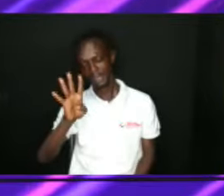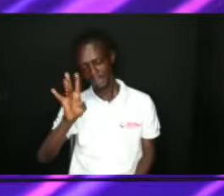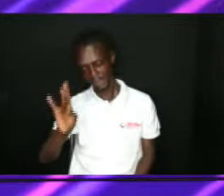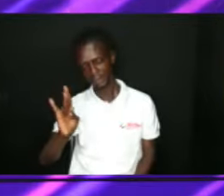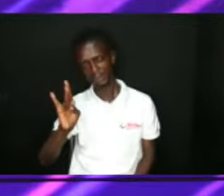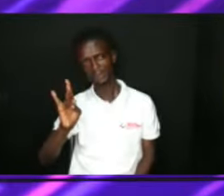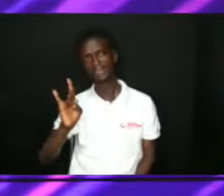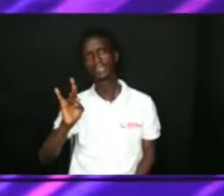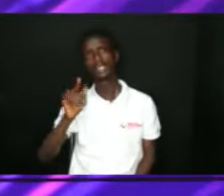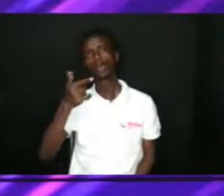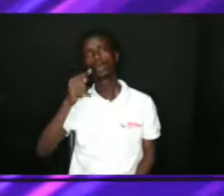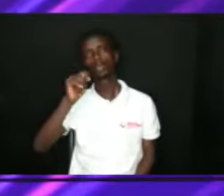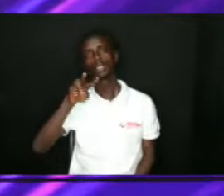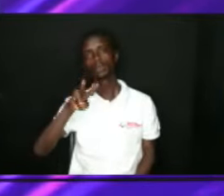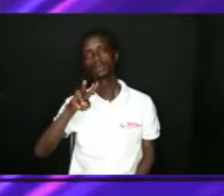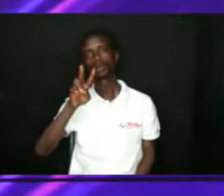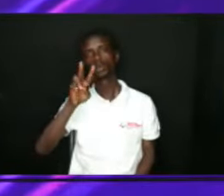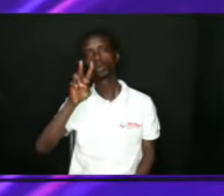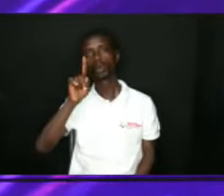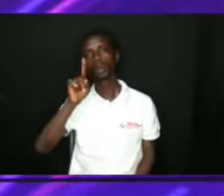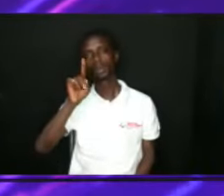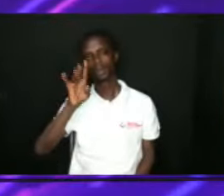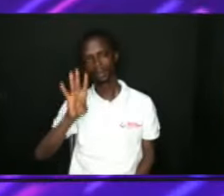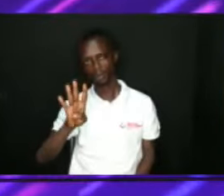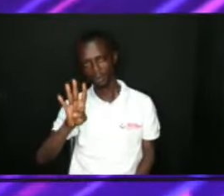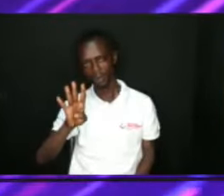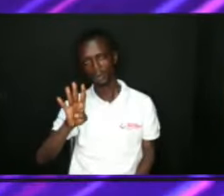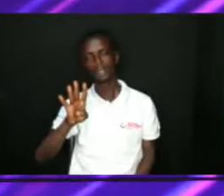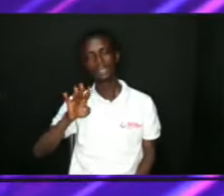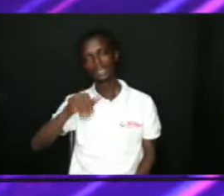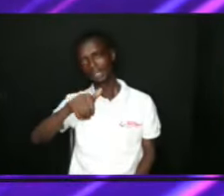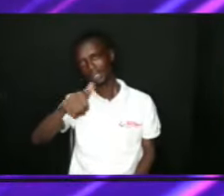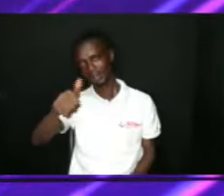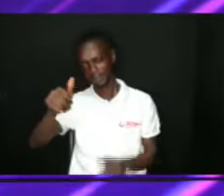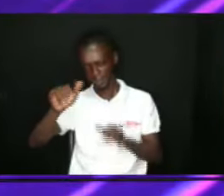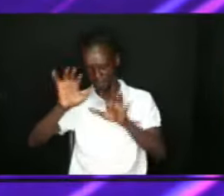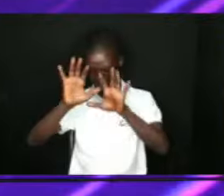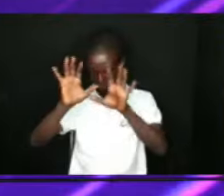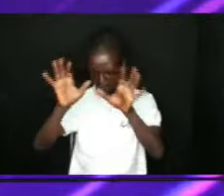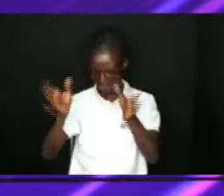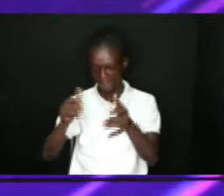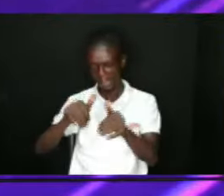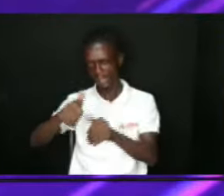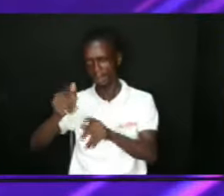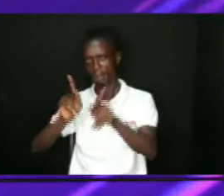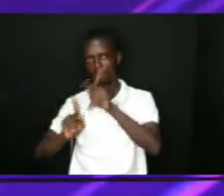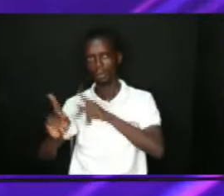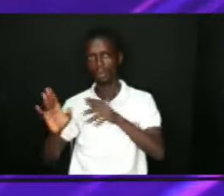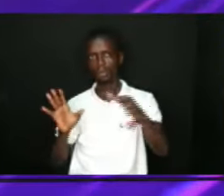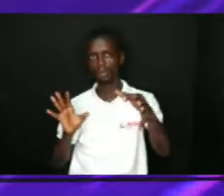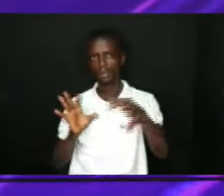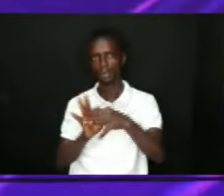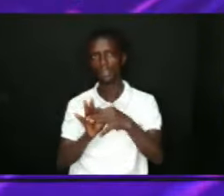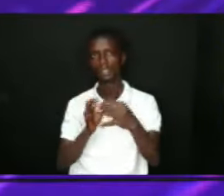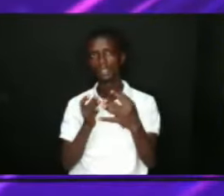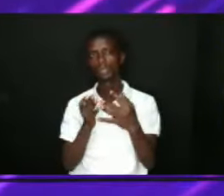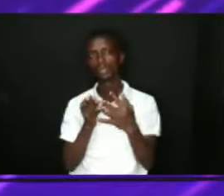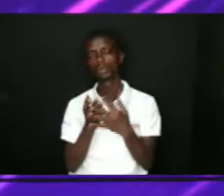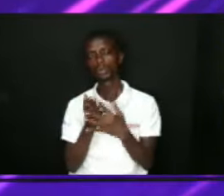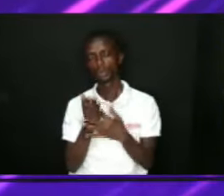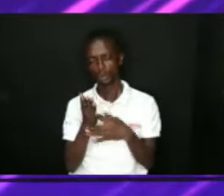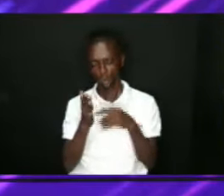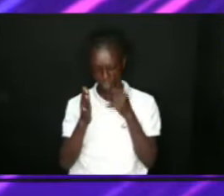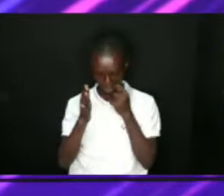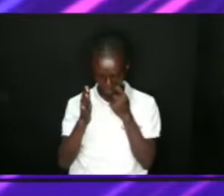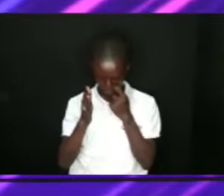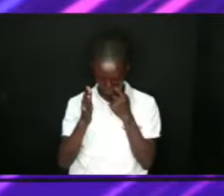We want to welcome our viewers on channel 34 on the digital platform, as well as those who are connecting to us on the satellite